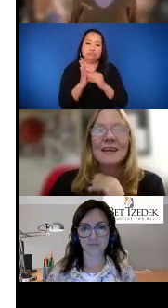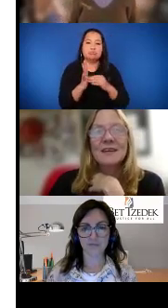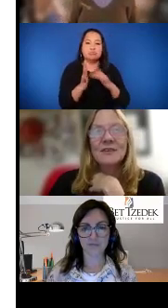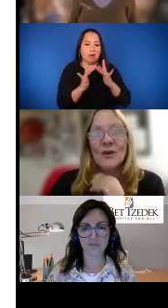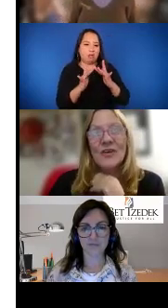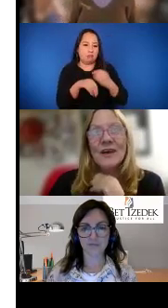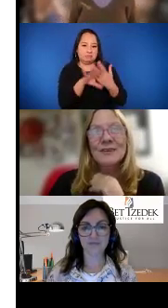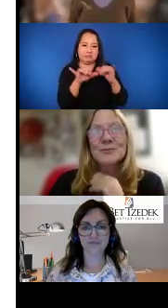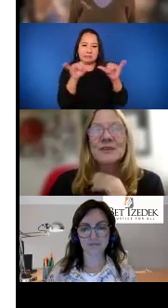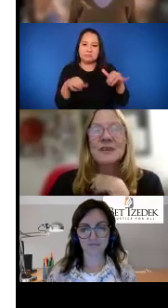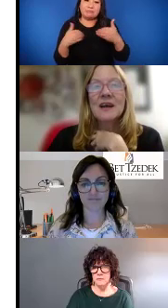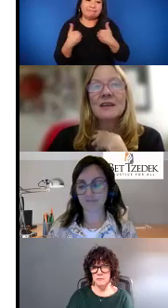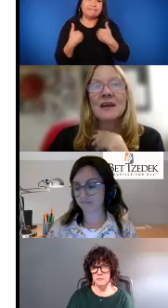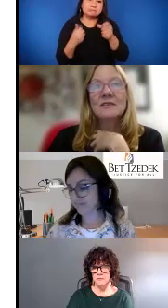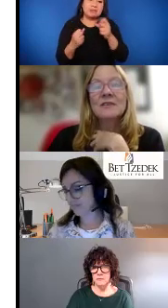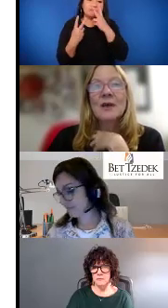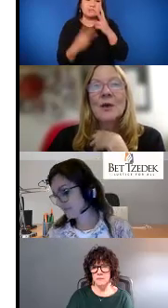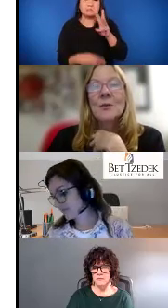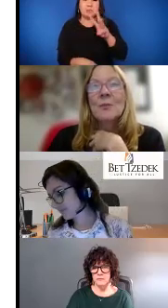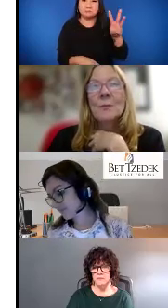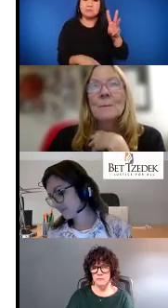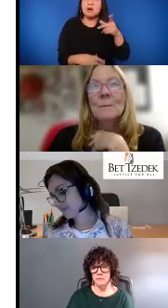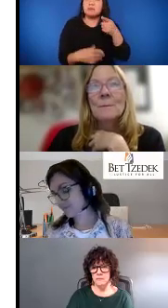eligibility guidelines and other eligibility guidelines.